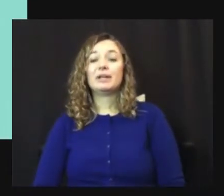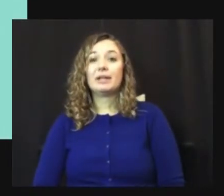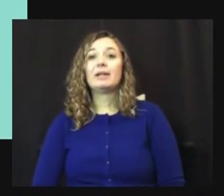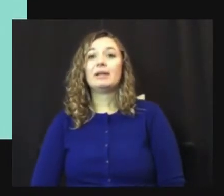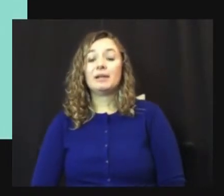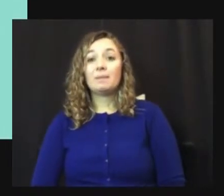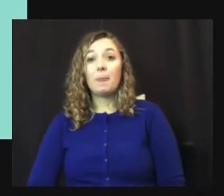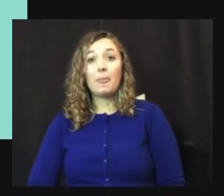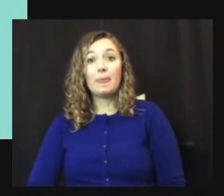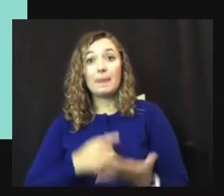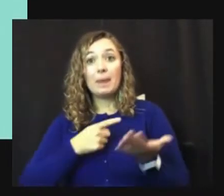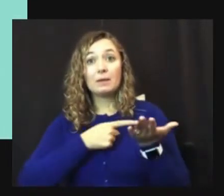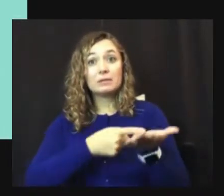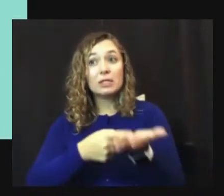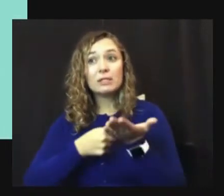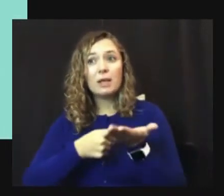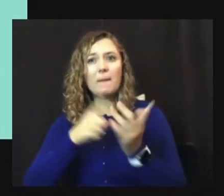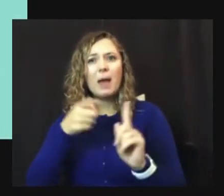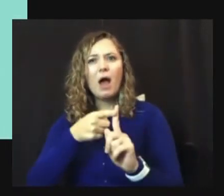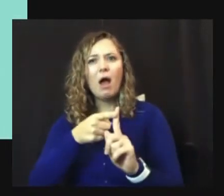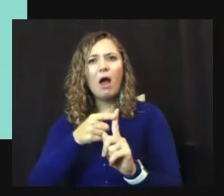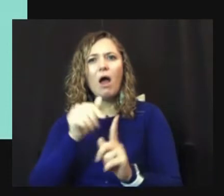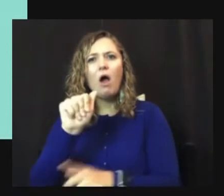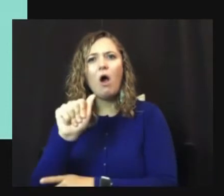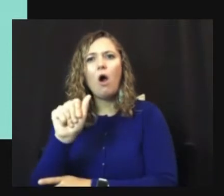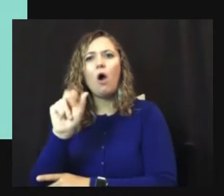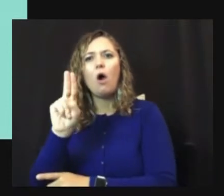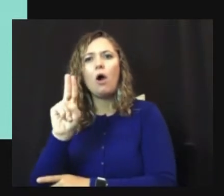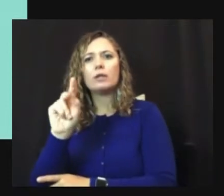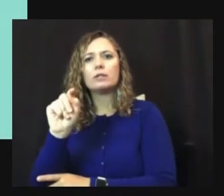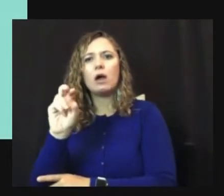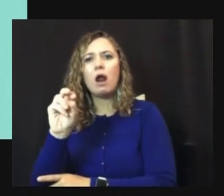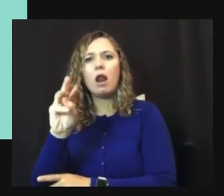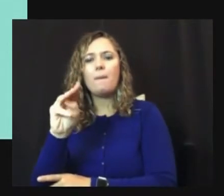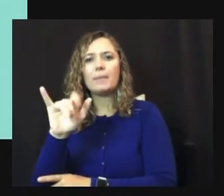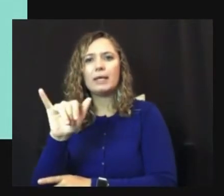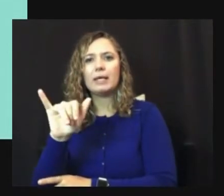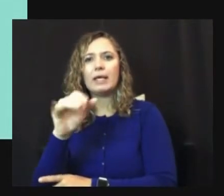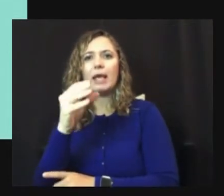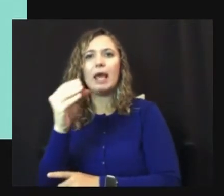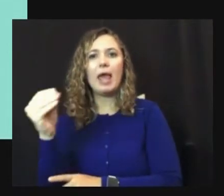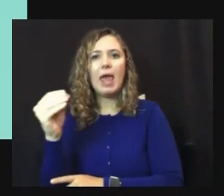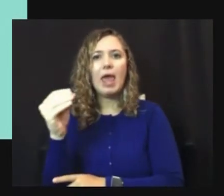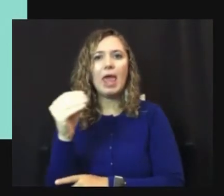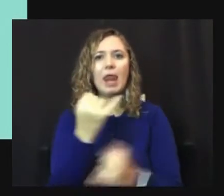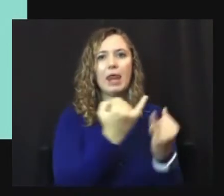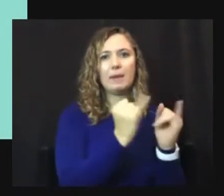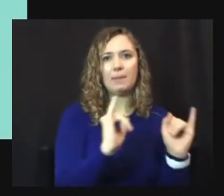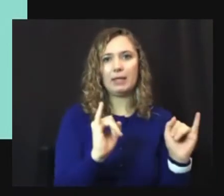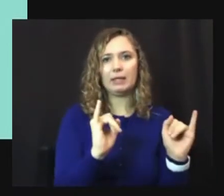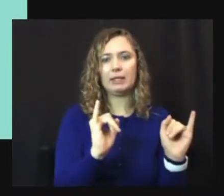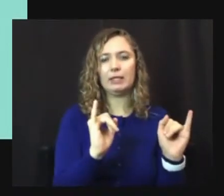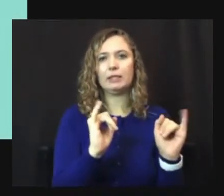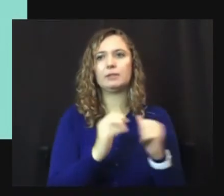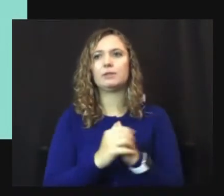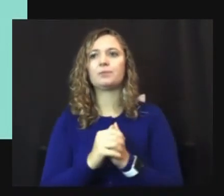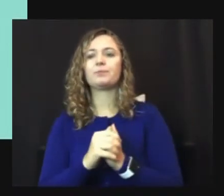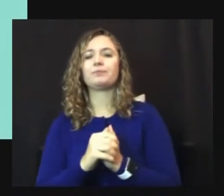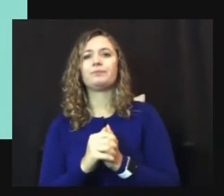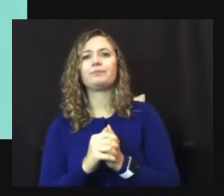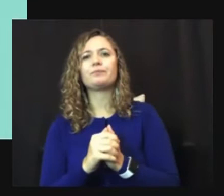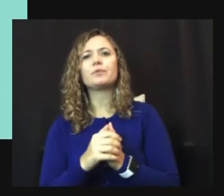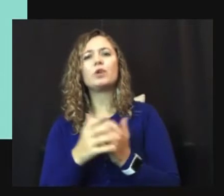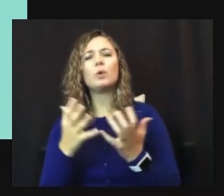going to be talking about autonomy and independence. And what we're going to ask you to do is to reframe